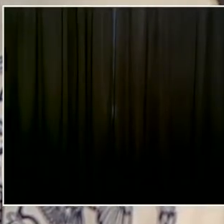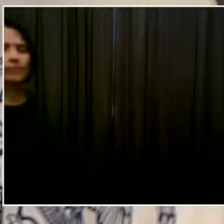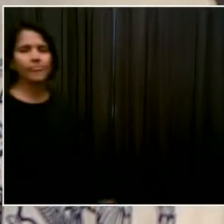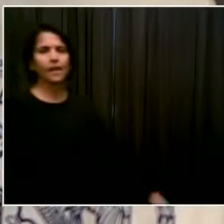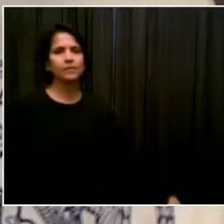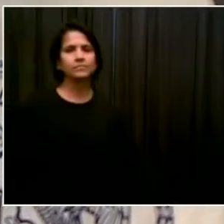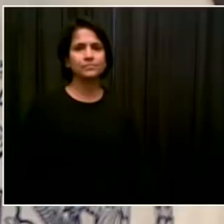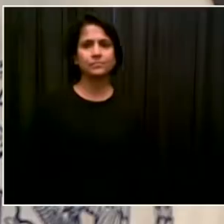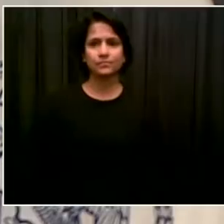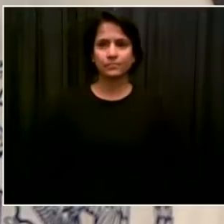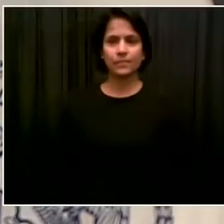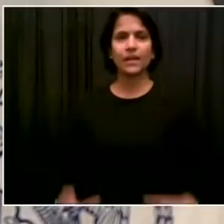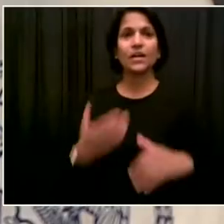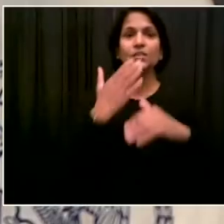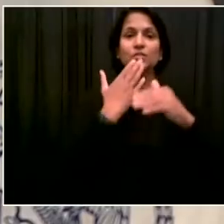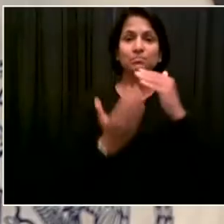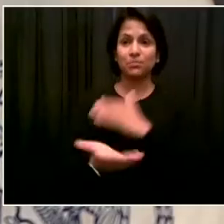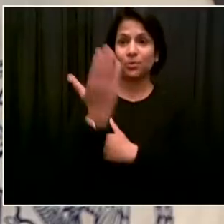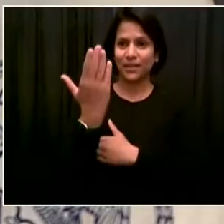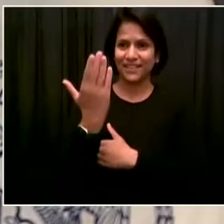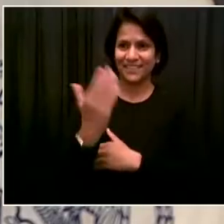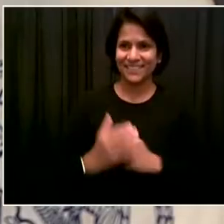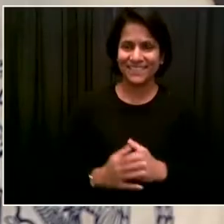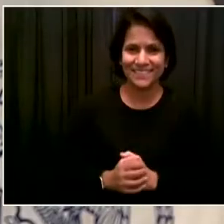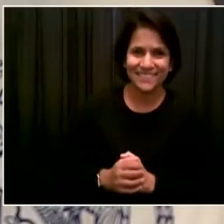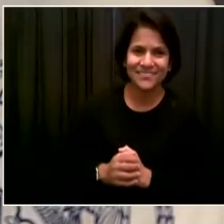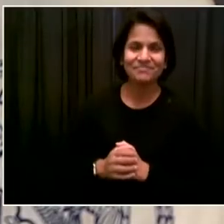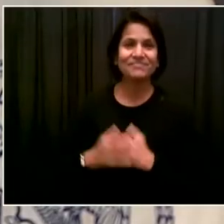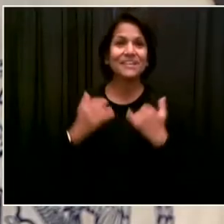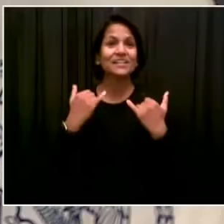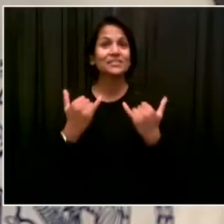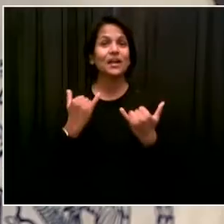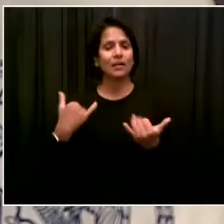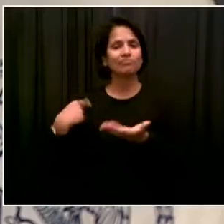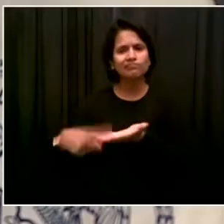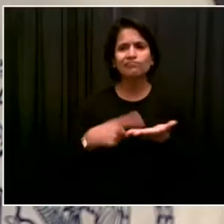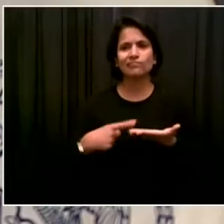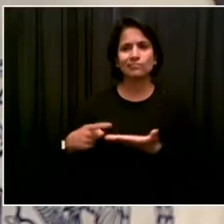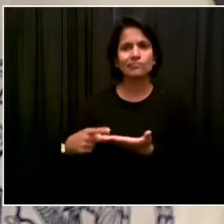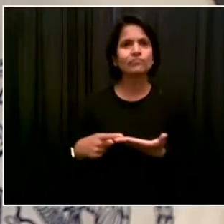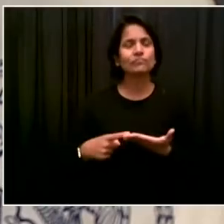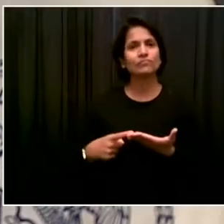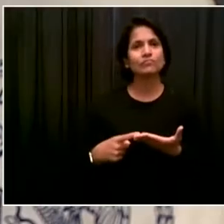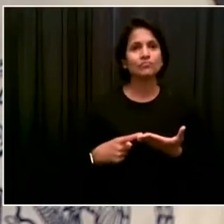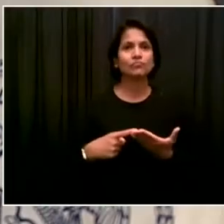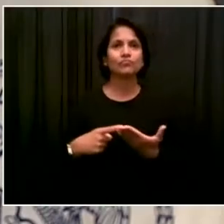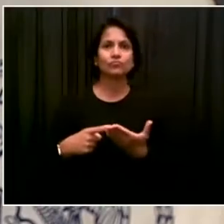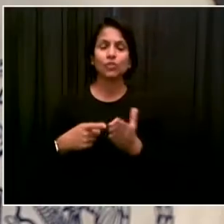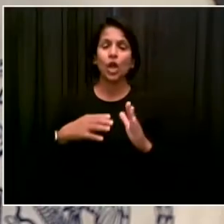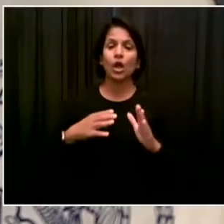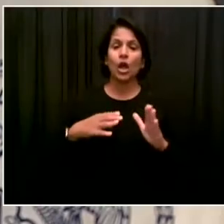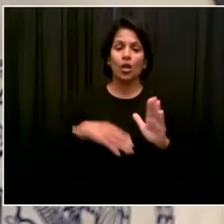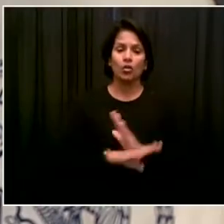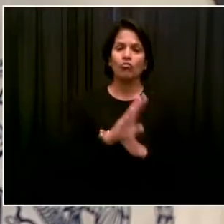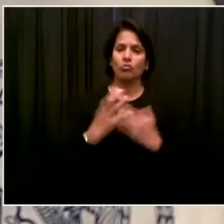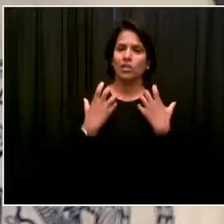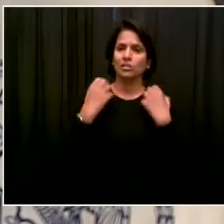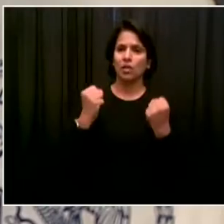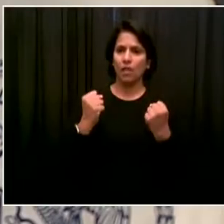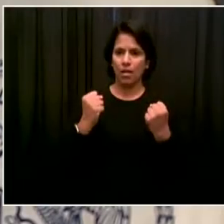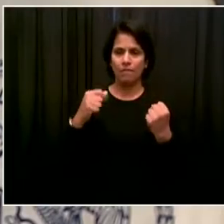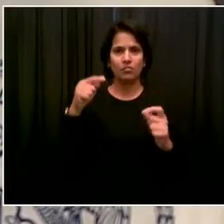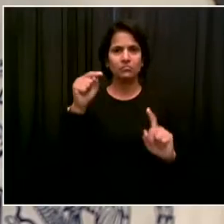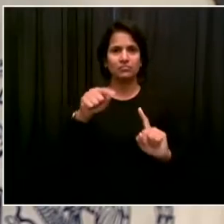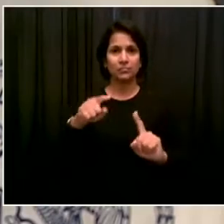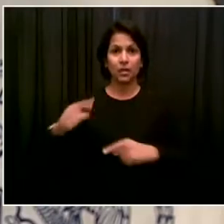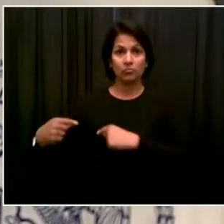Let's talk about why the city is coming back, why we are making progress against COVID. Battle is far from over, but we're